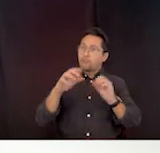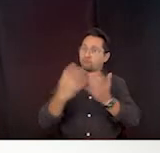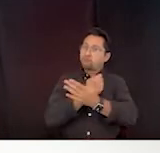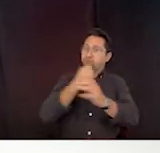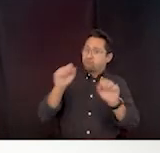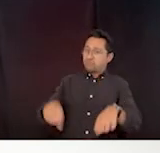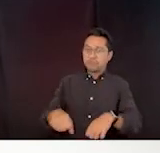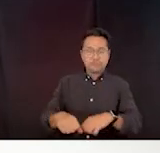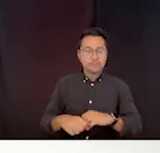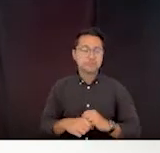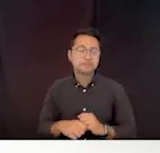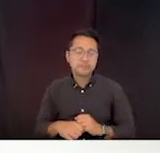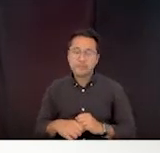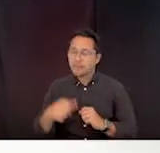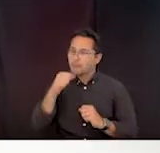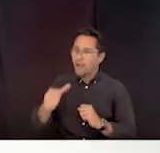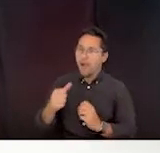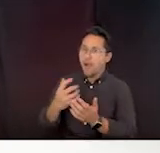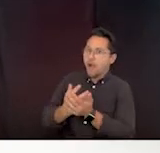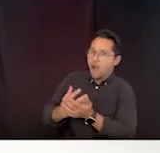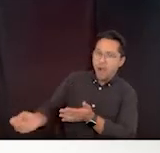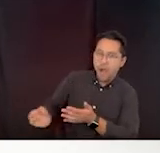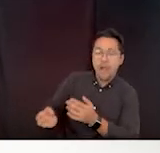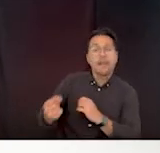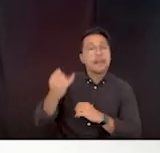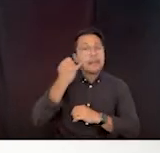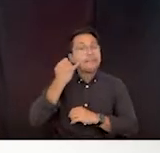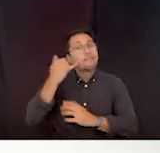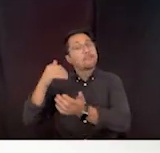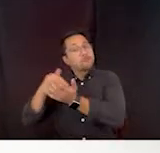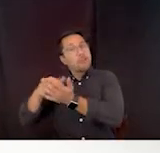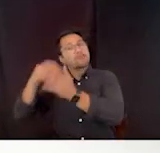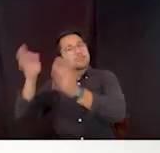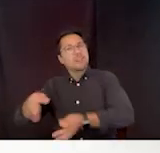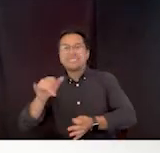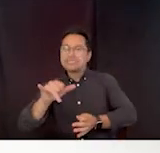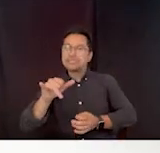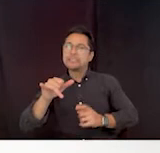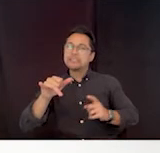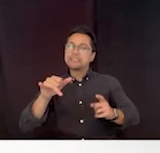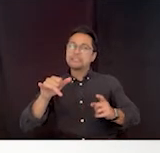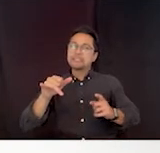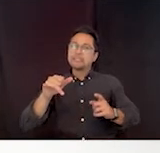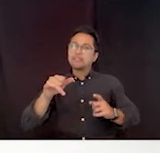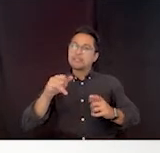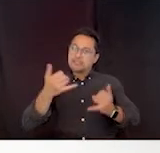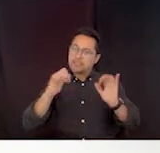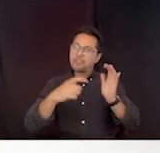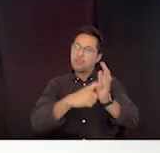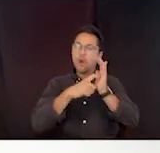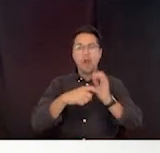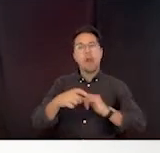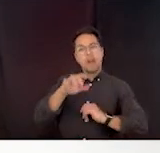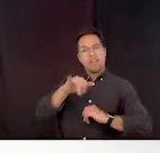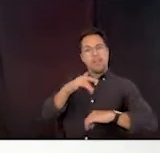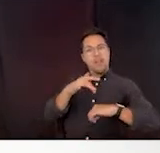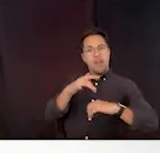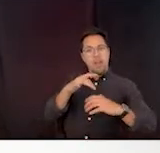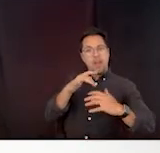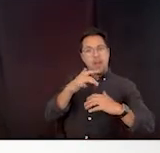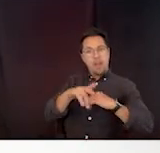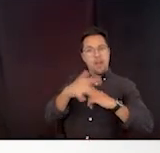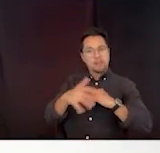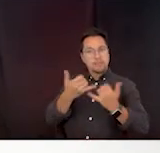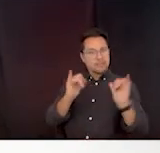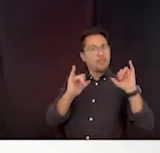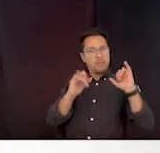away if they're medically necessary. When they're determined by your doctor to be medically necessary, they're just there and available for you. So you can still